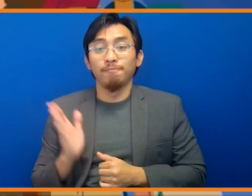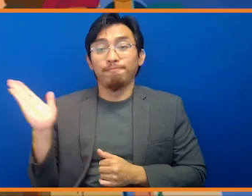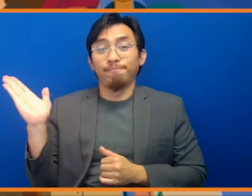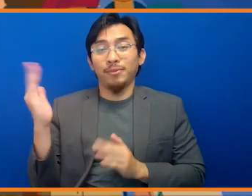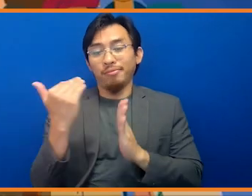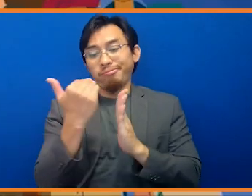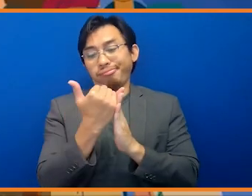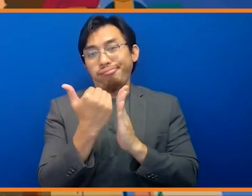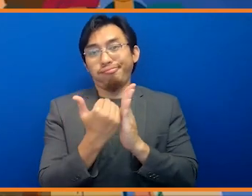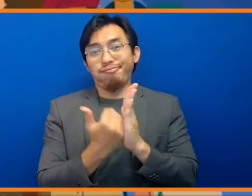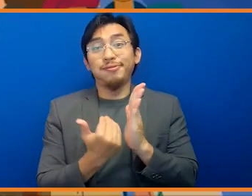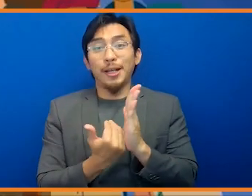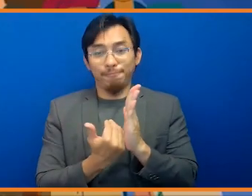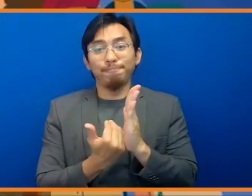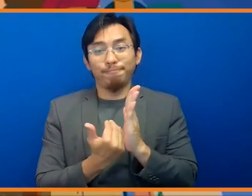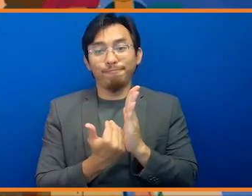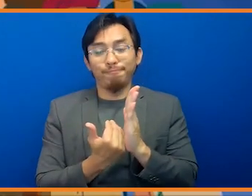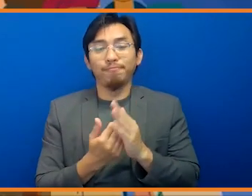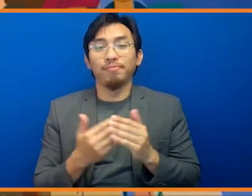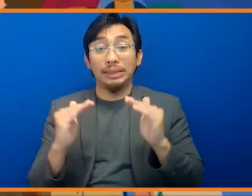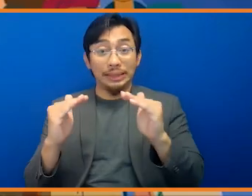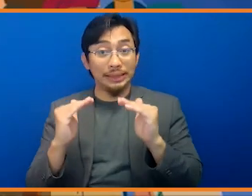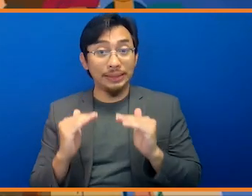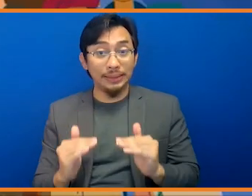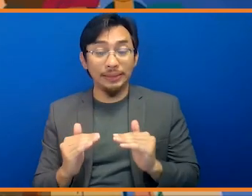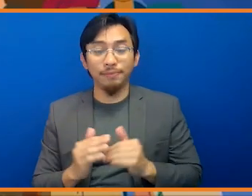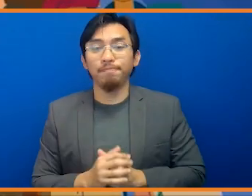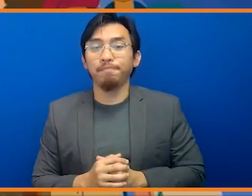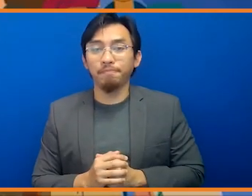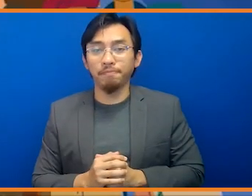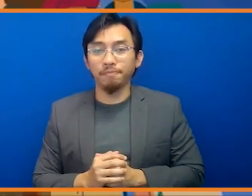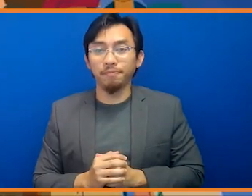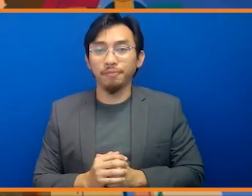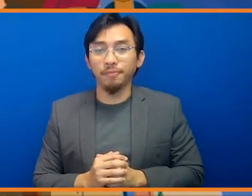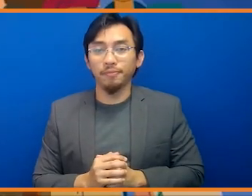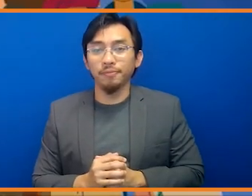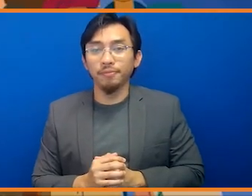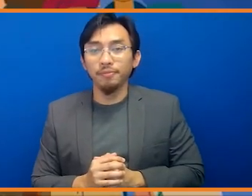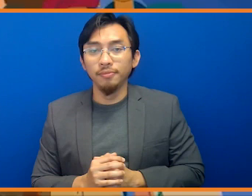So, all right. This is my outline. And next, please.